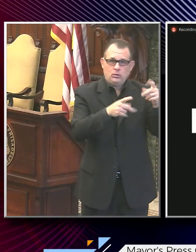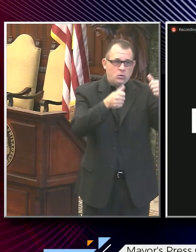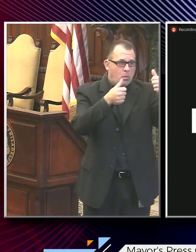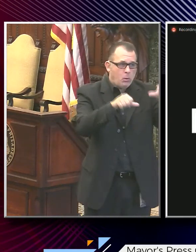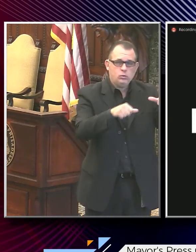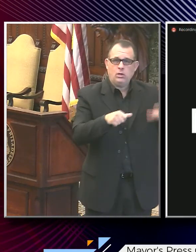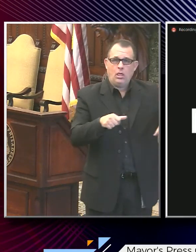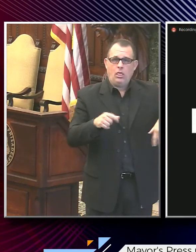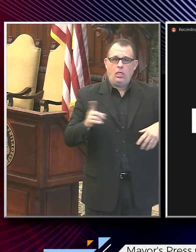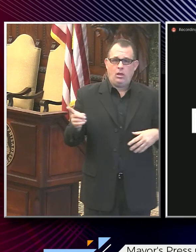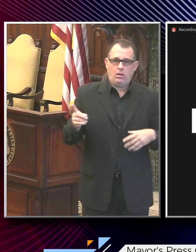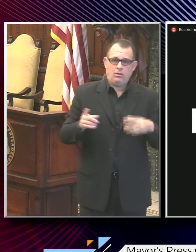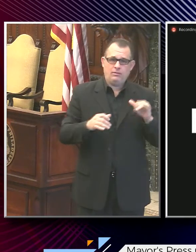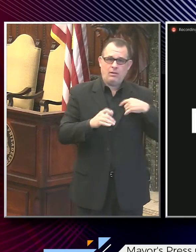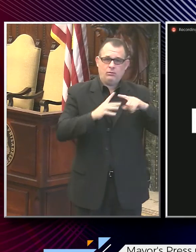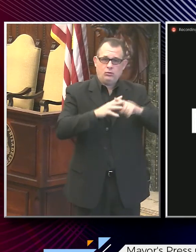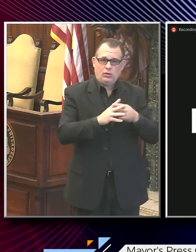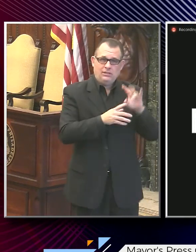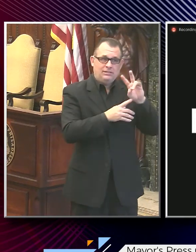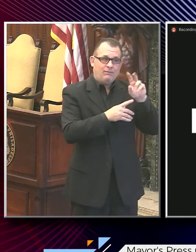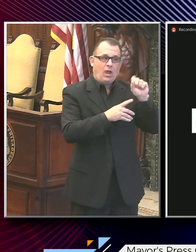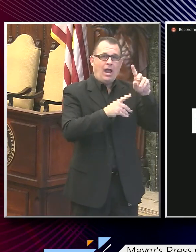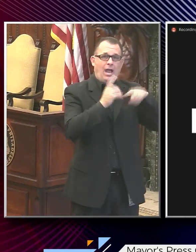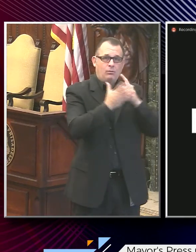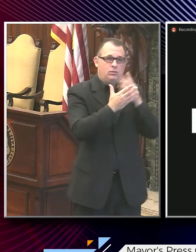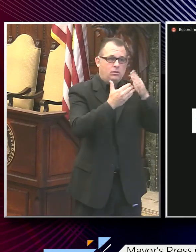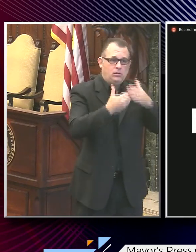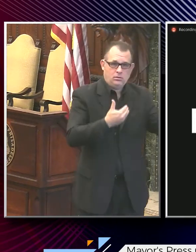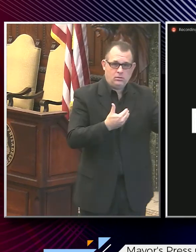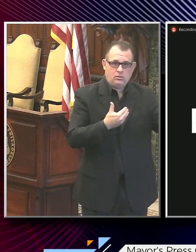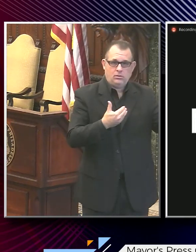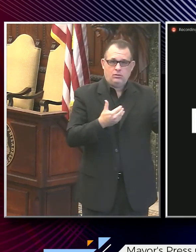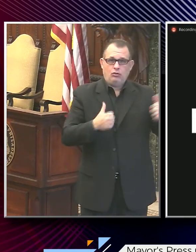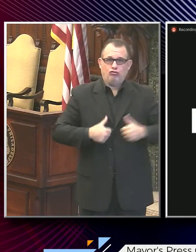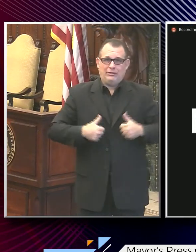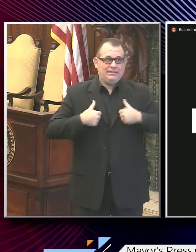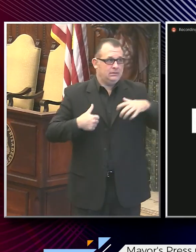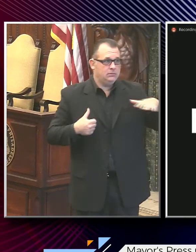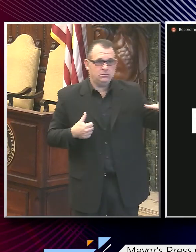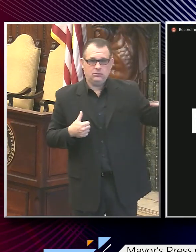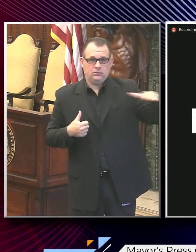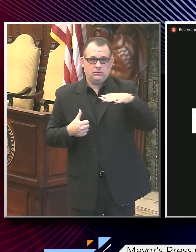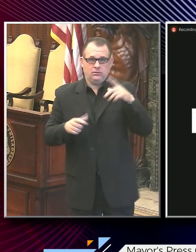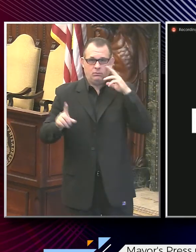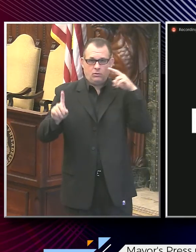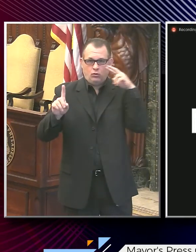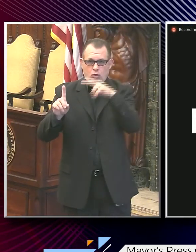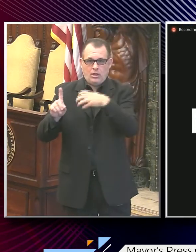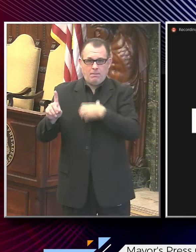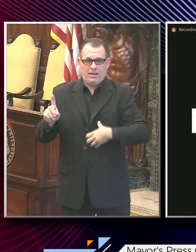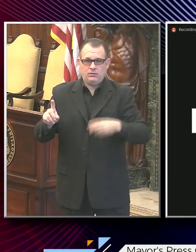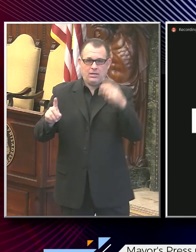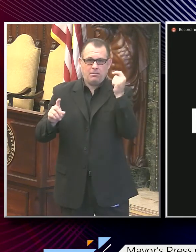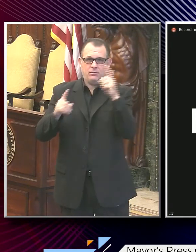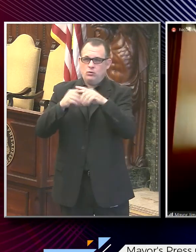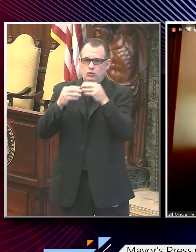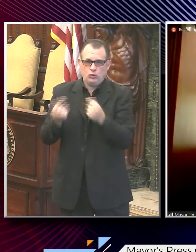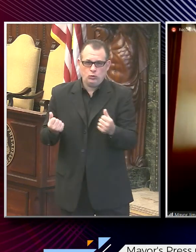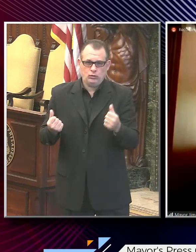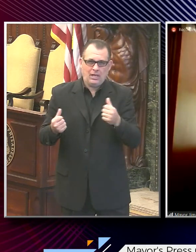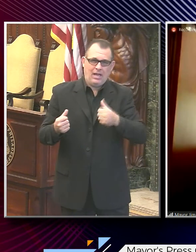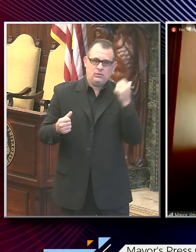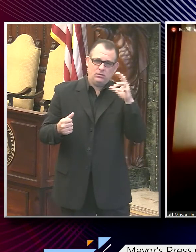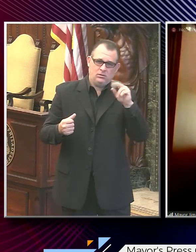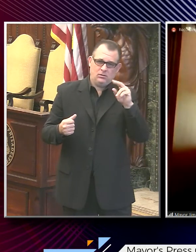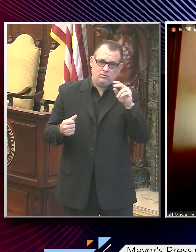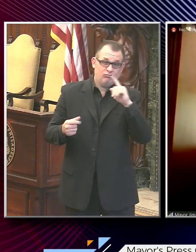maybe, and then just what do you say to residents who are looking for the administration to provide an immediate solution to the encampments in their neighborhood? There are